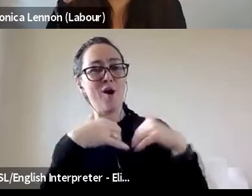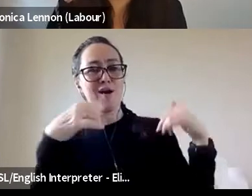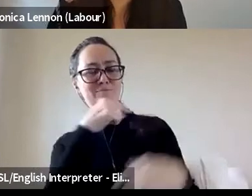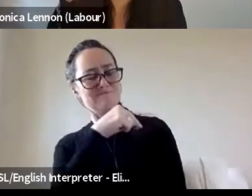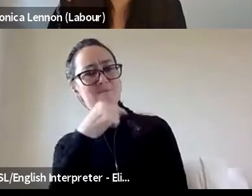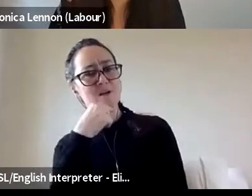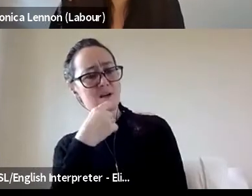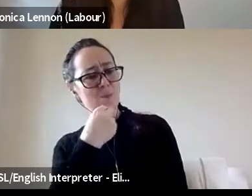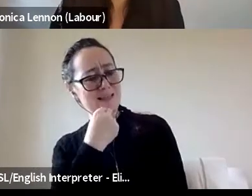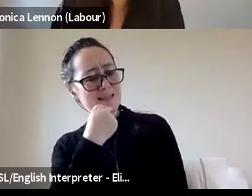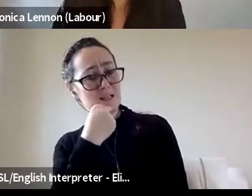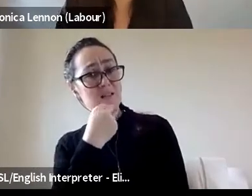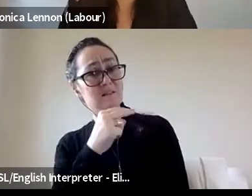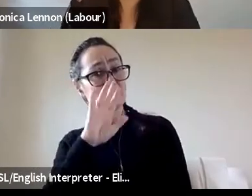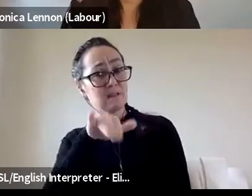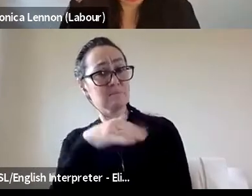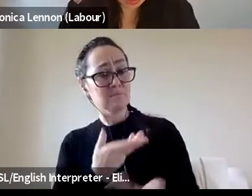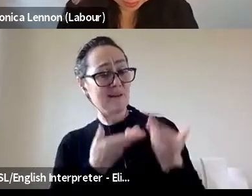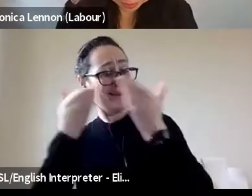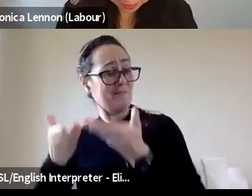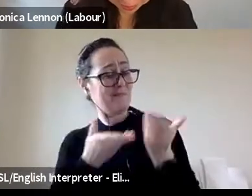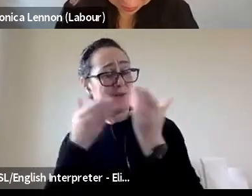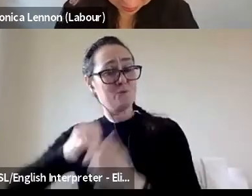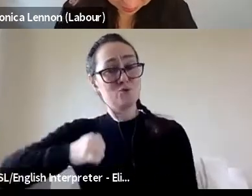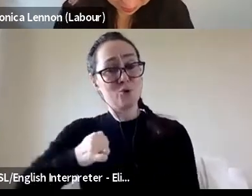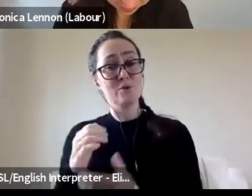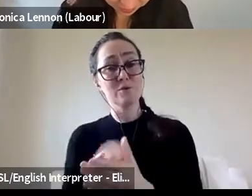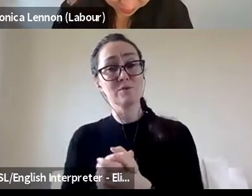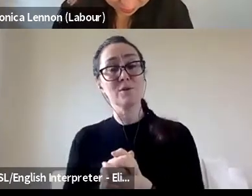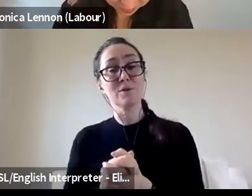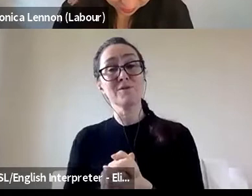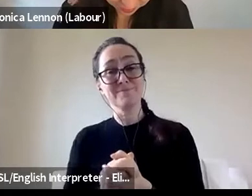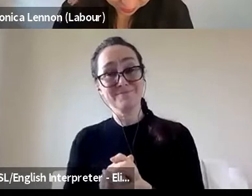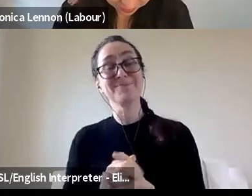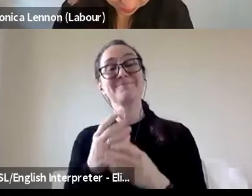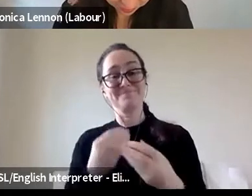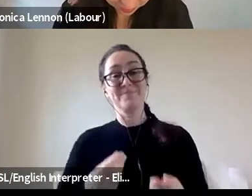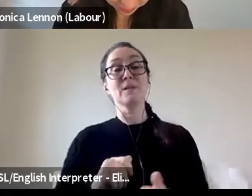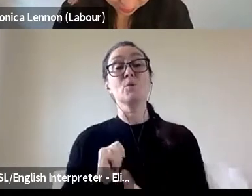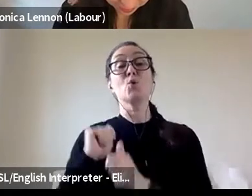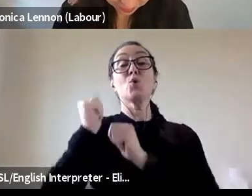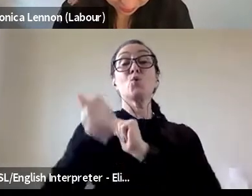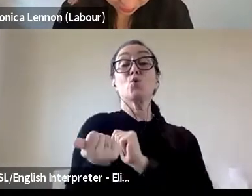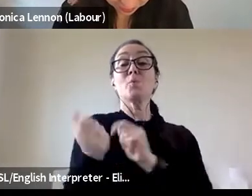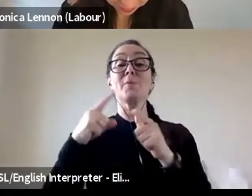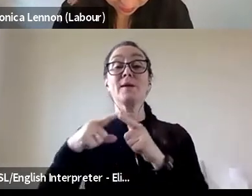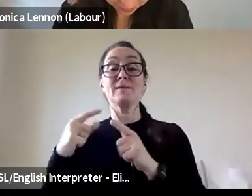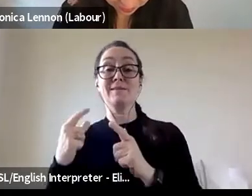the capacity you've got, I think, as well as getting more. Thank you so much. Gillian Mackay.